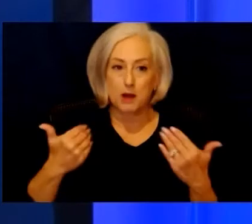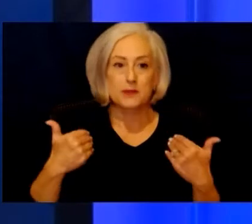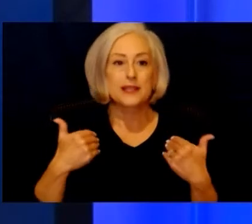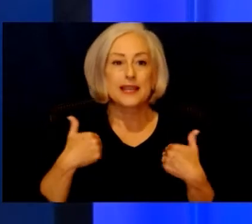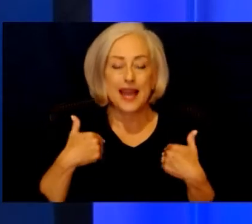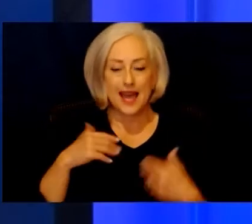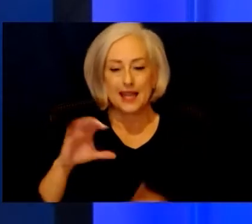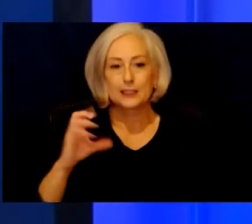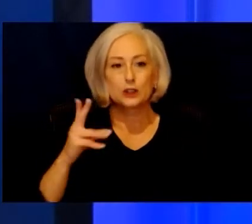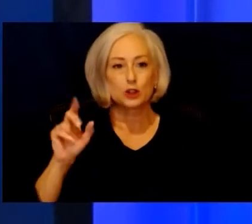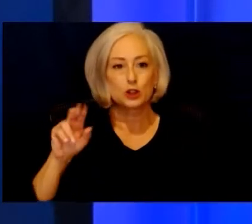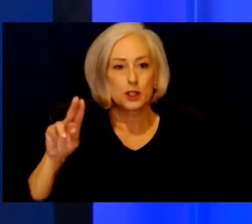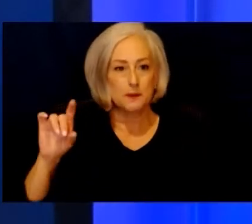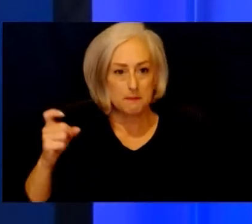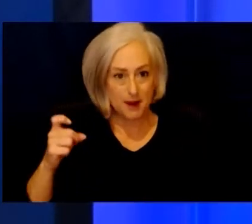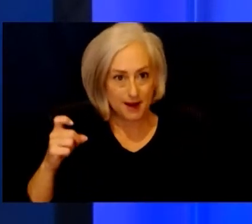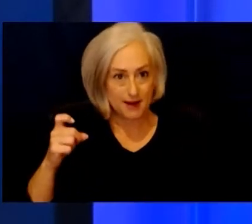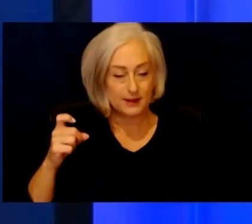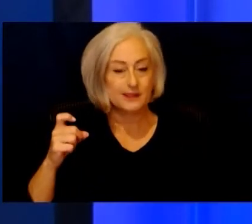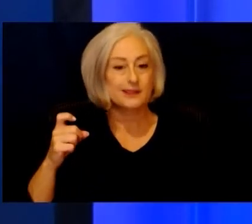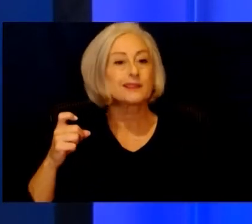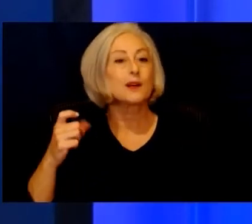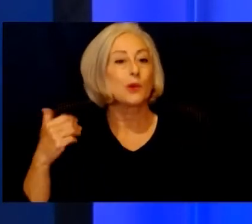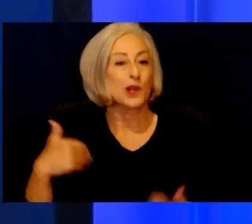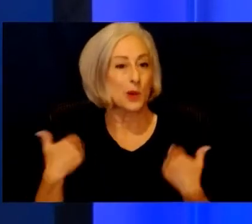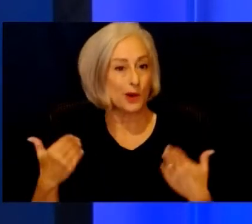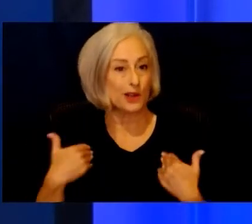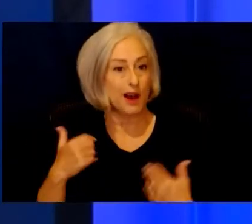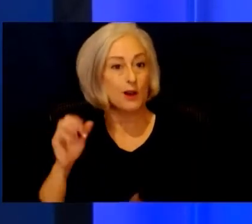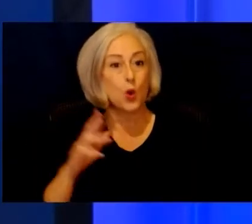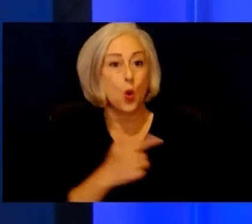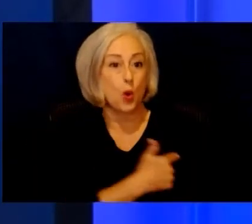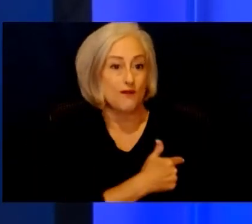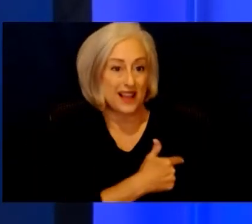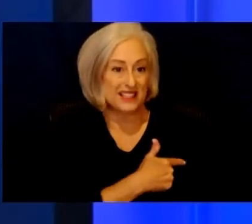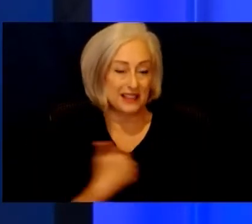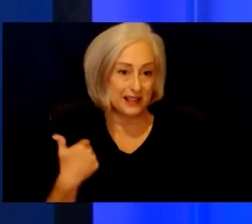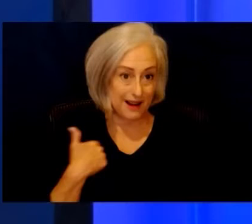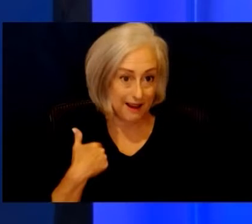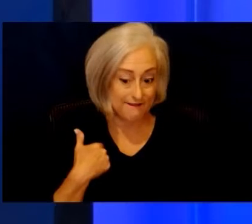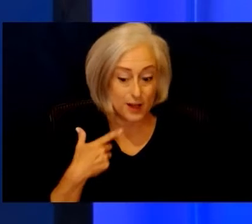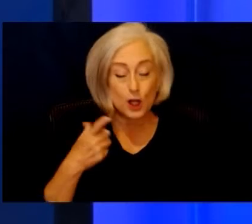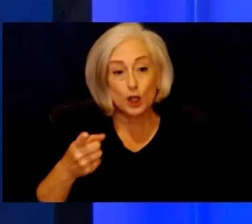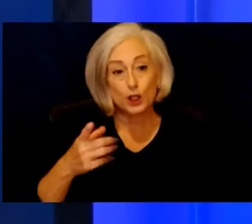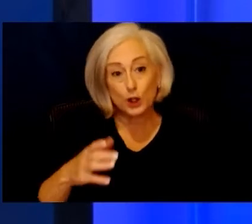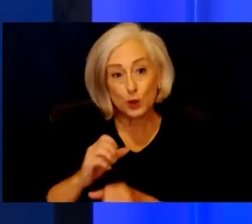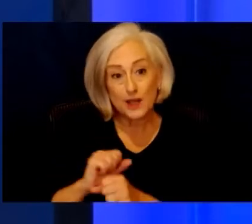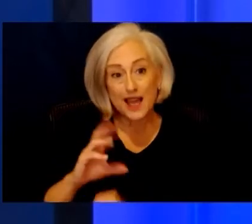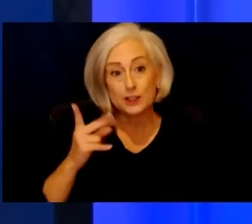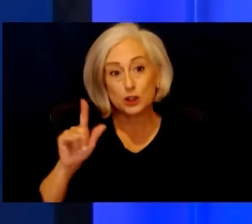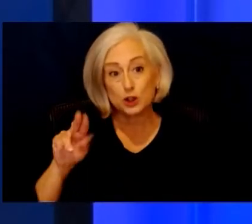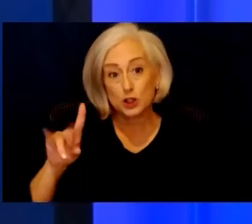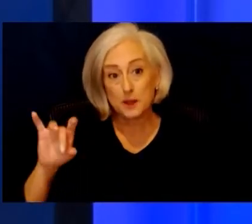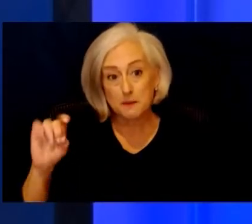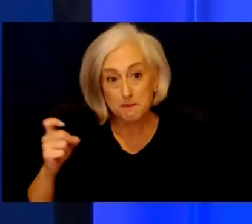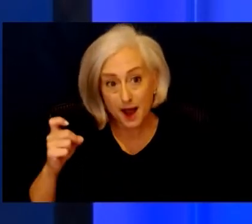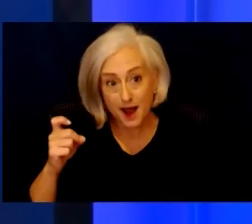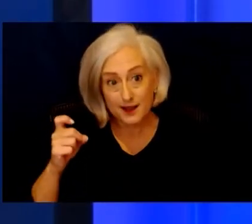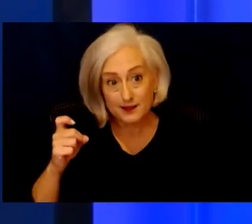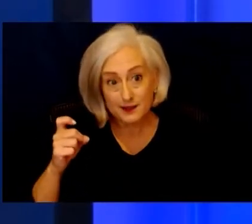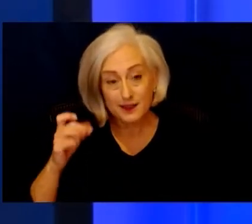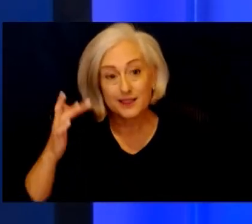got vaccinated. What happens when you get chickenpox is that virus goes and resides in your central nervous